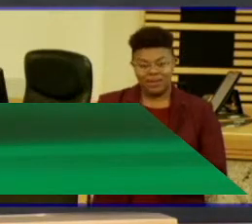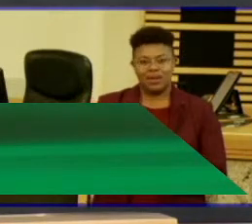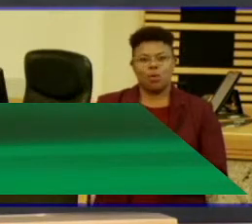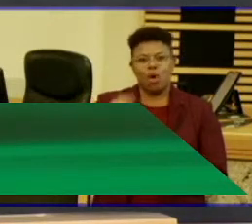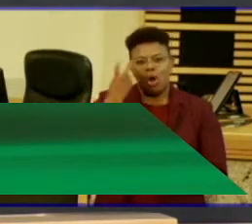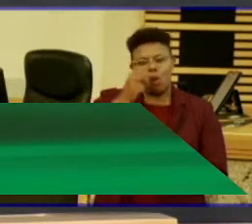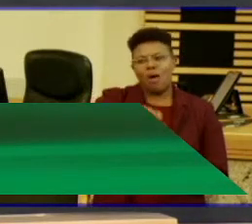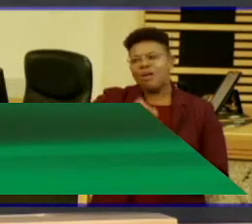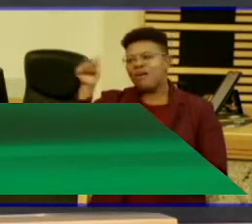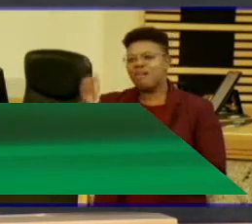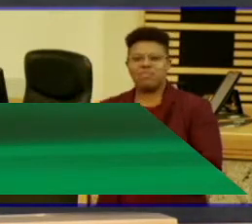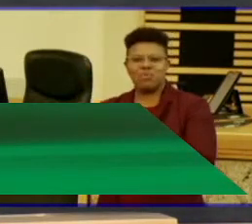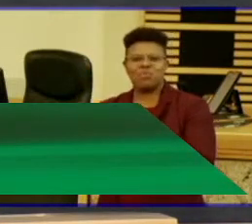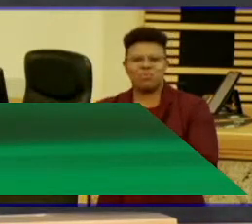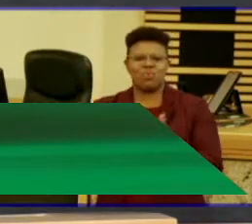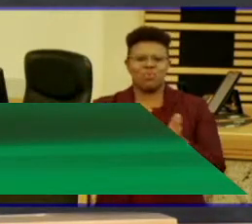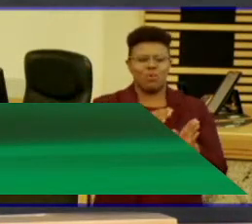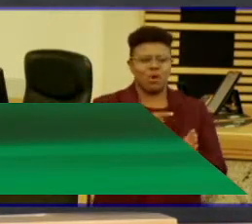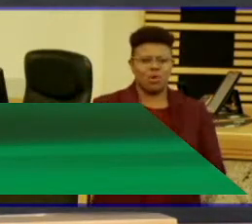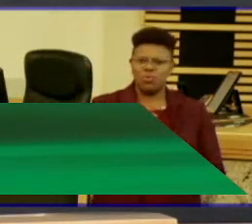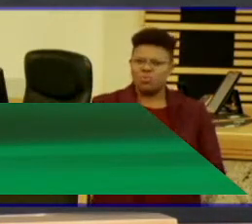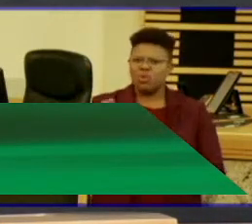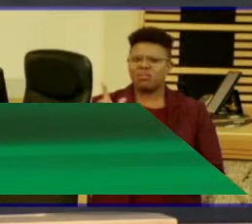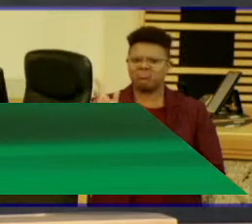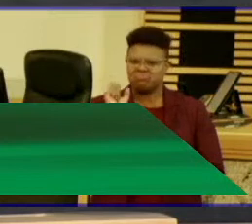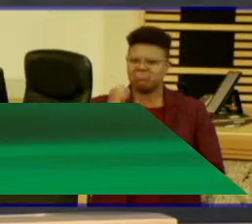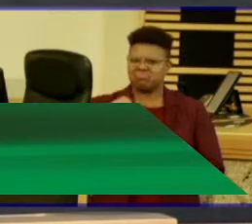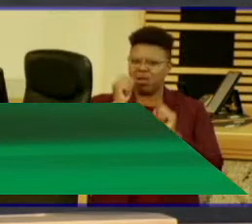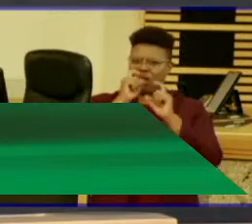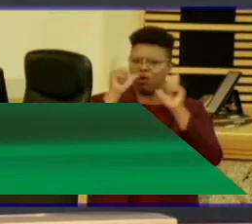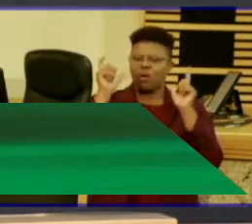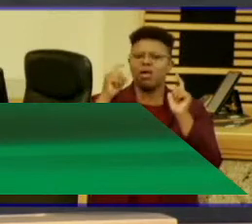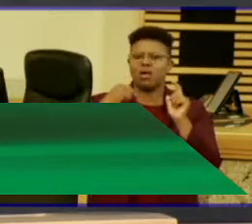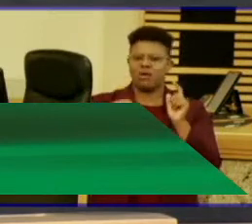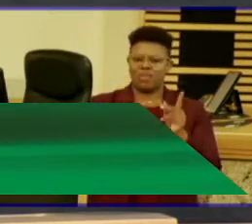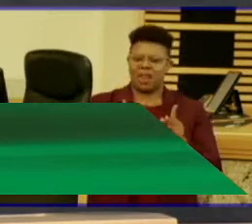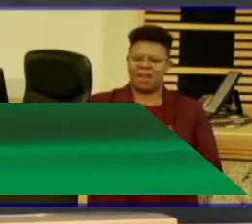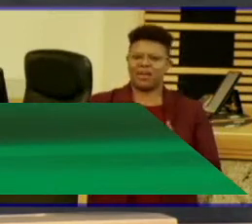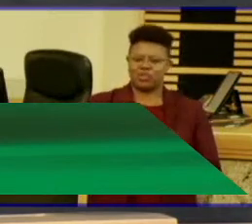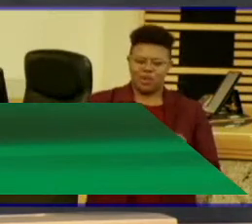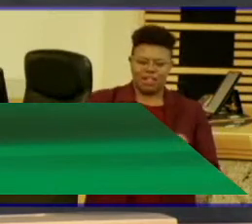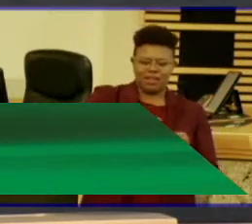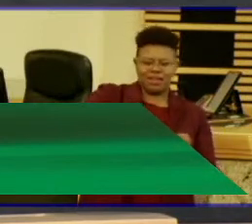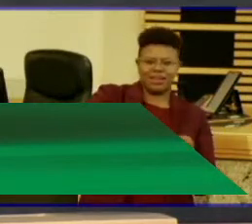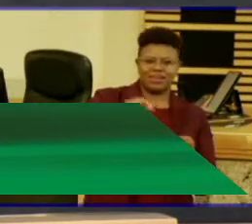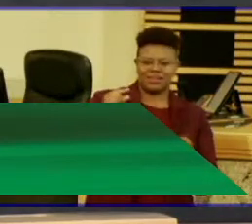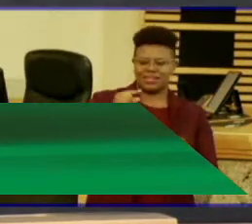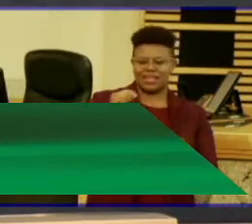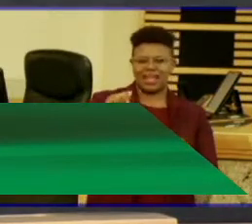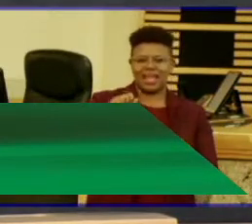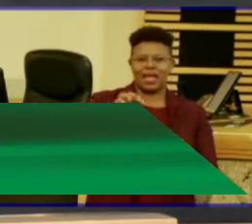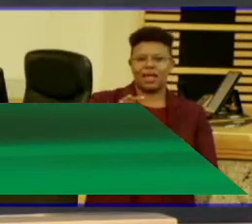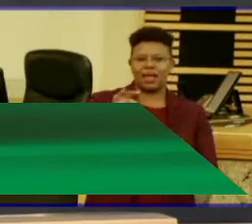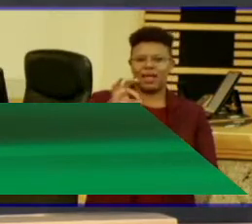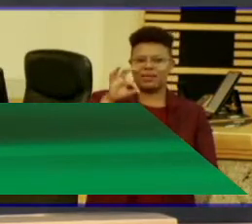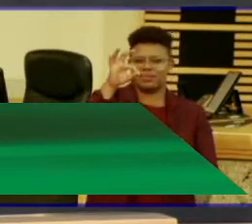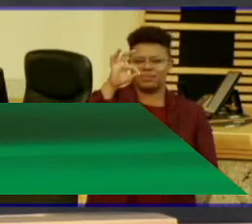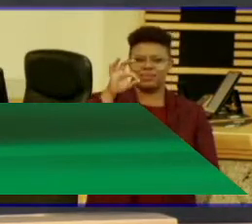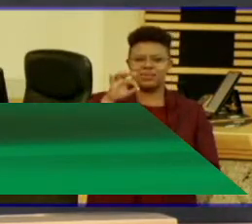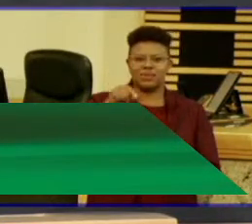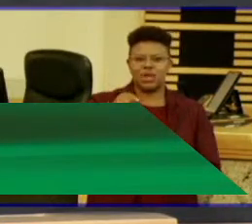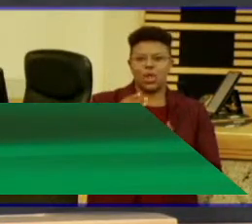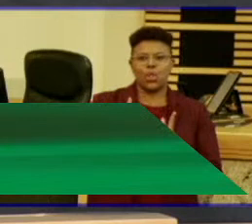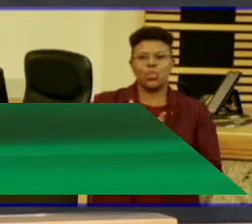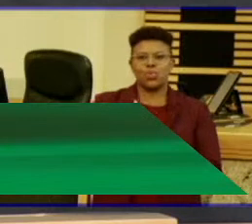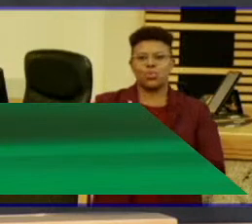all aware of the discovery of a natural gas and a condensate through the